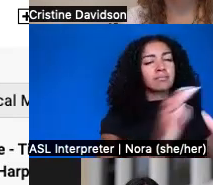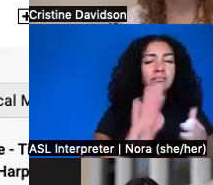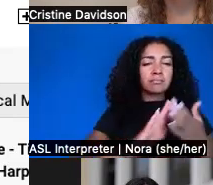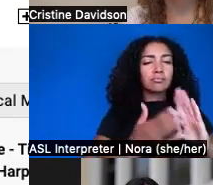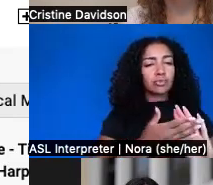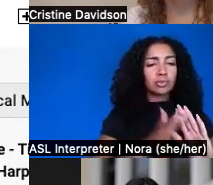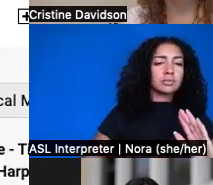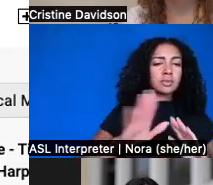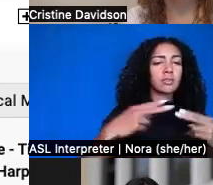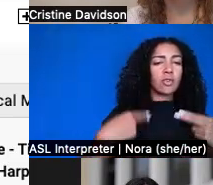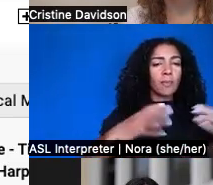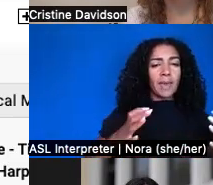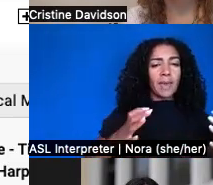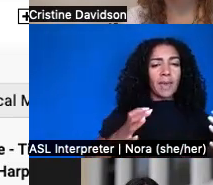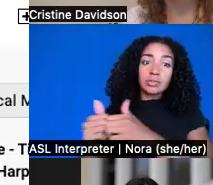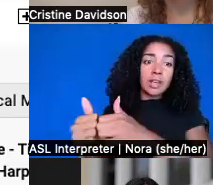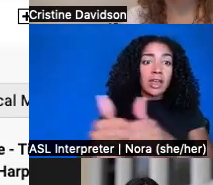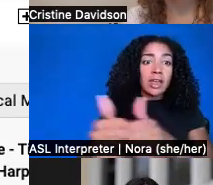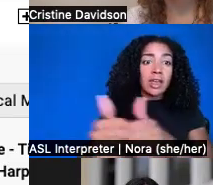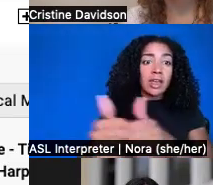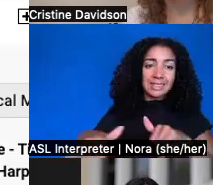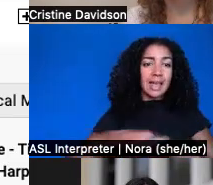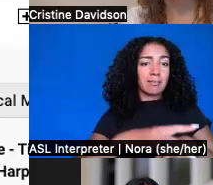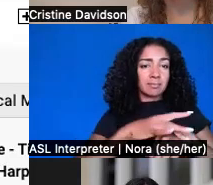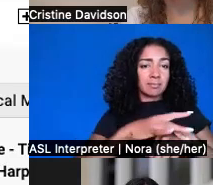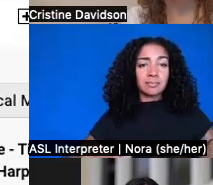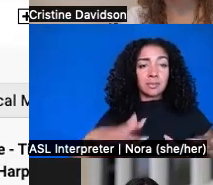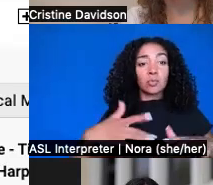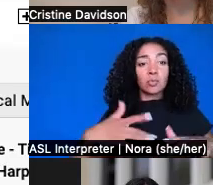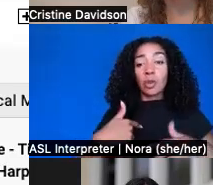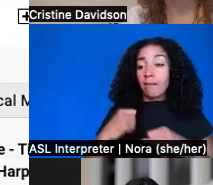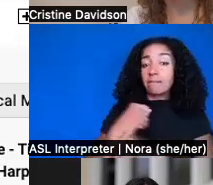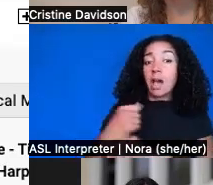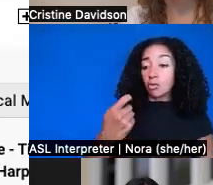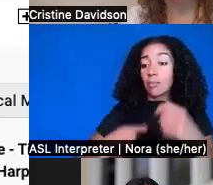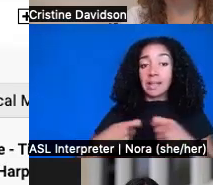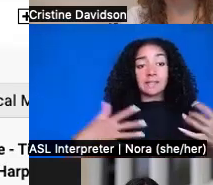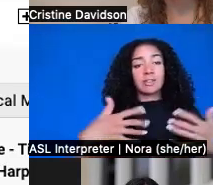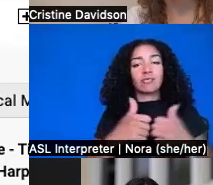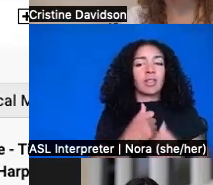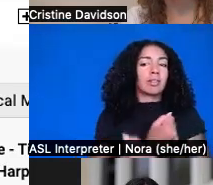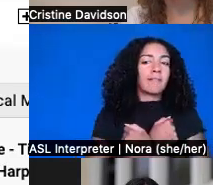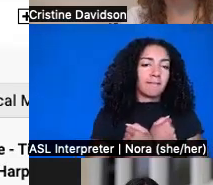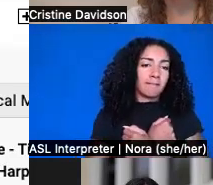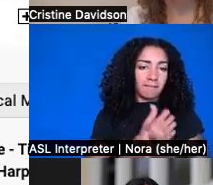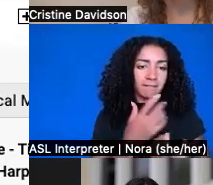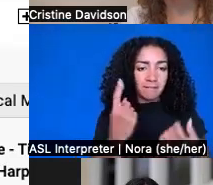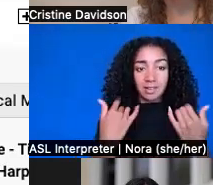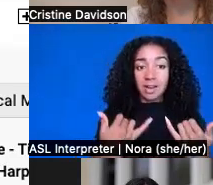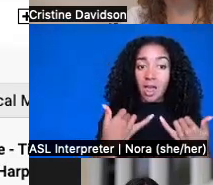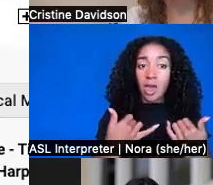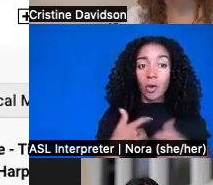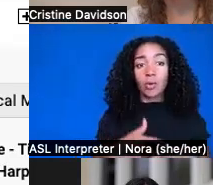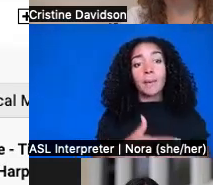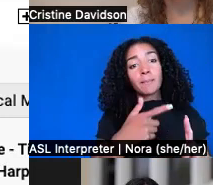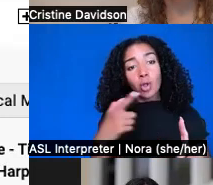side, and we are fighting to replace our fear with love. And this time bullets, arrows, and cannonballs